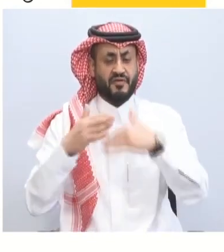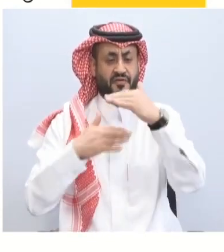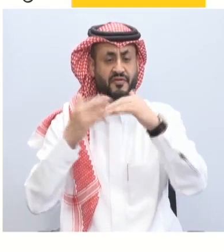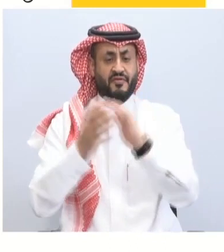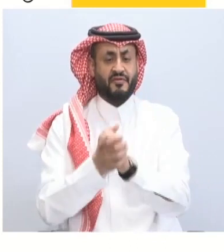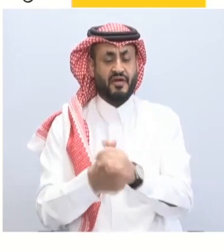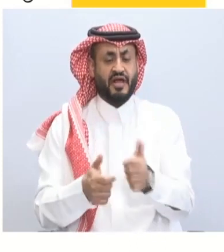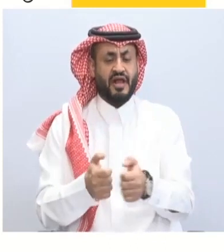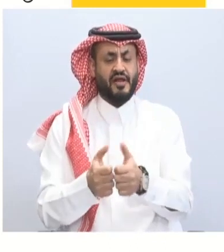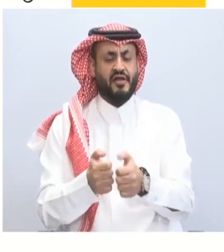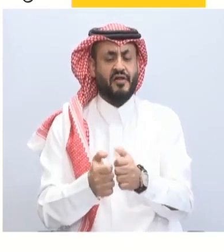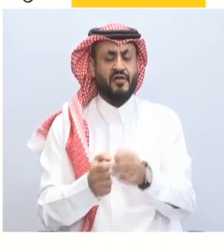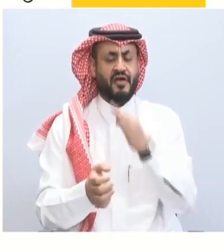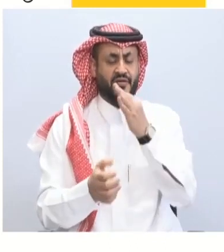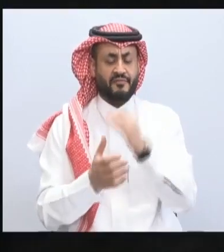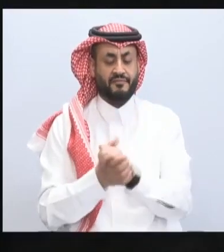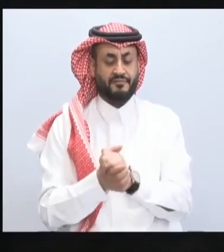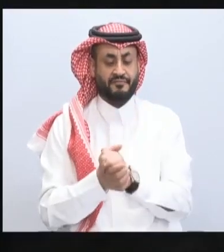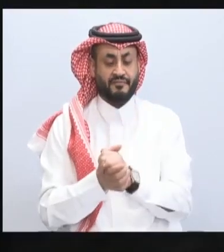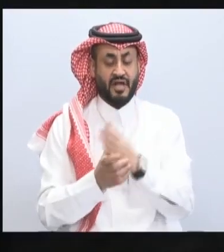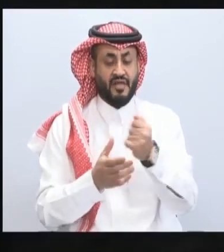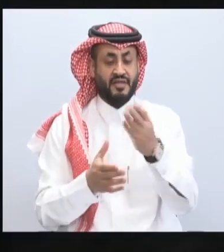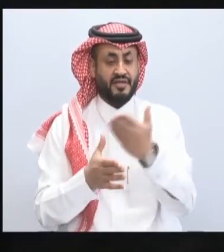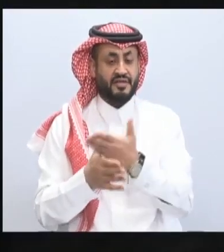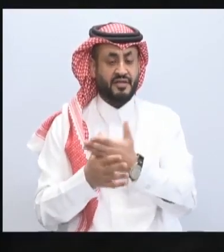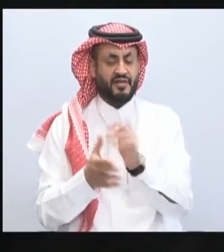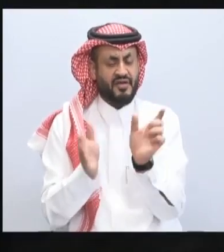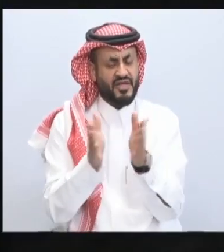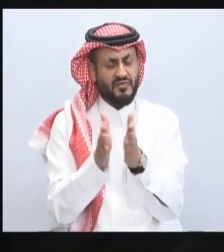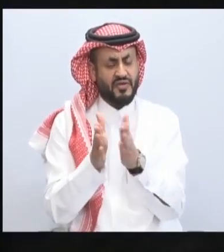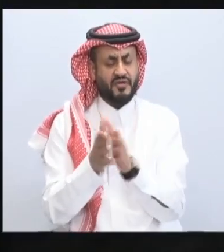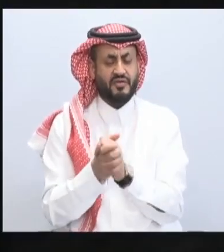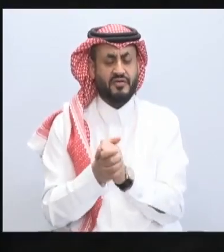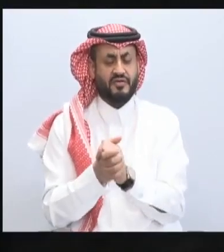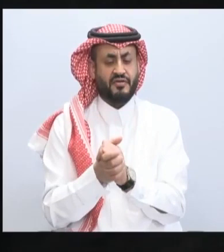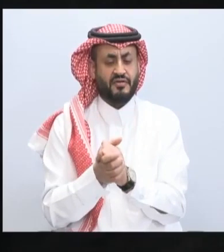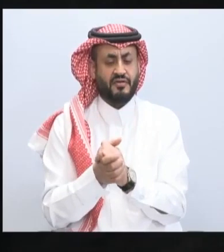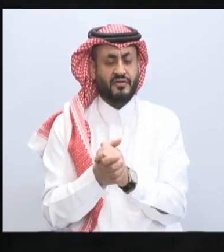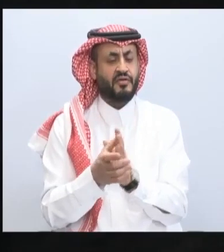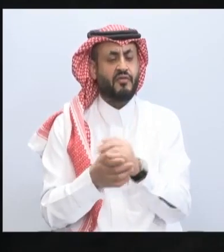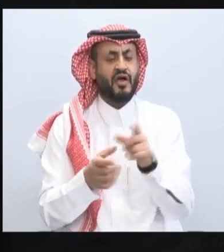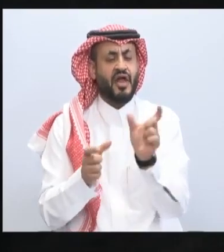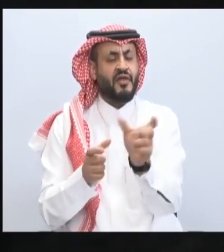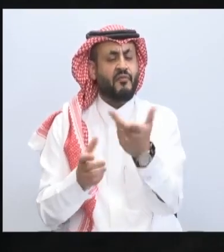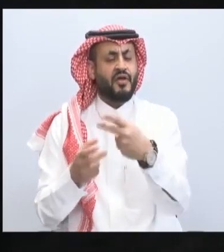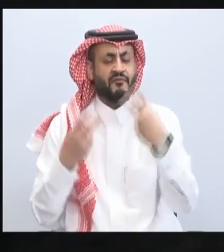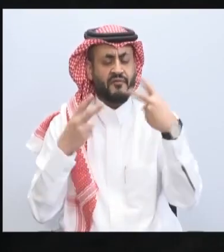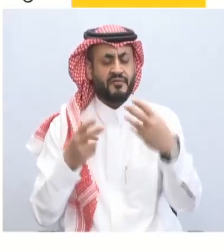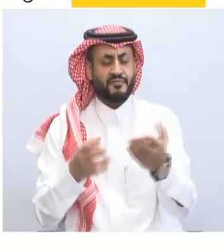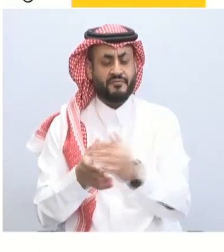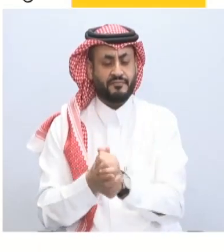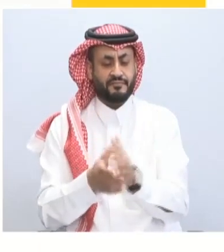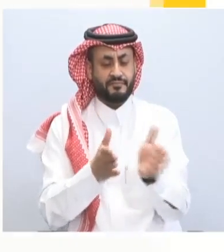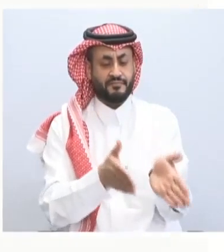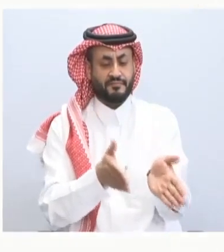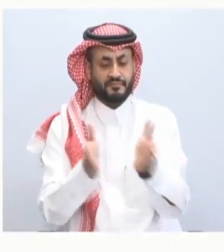of texting language. Now this is the reason for abbreviation, but still we haven't found our word yet. So we are going to move on to